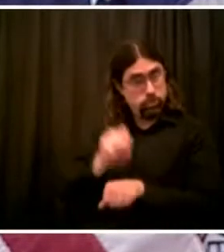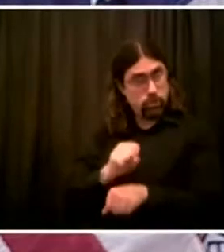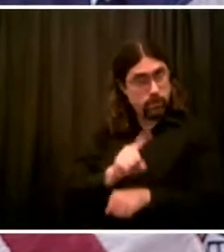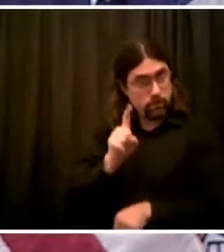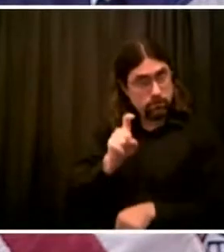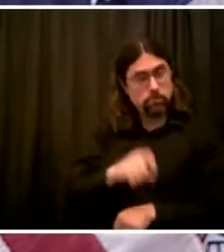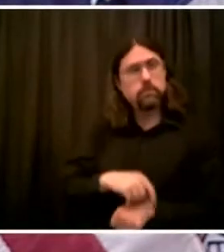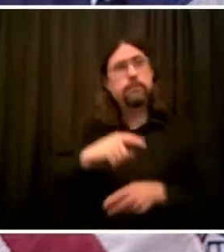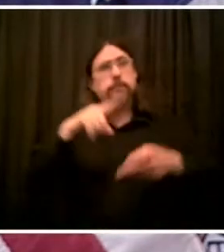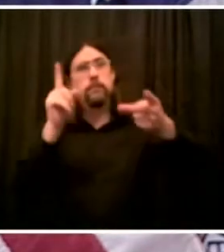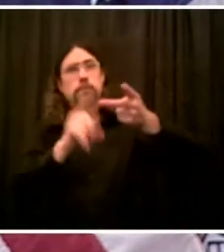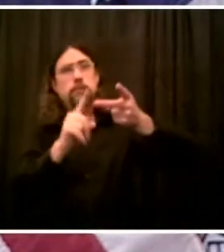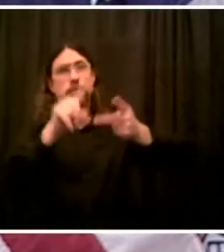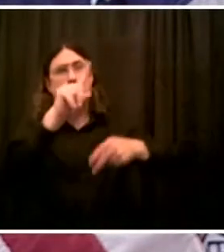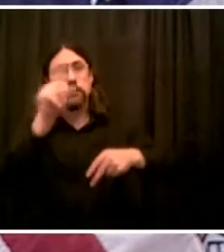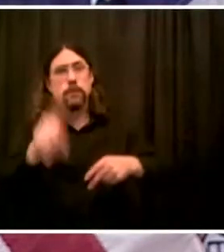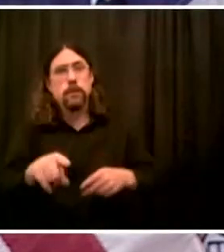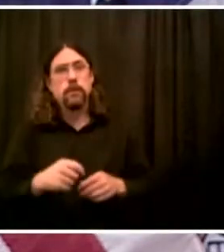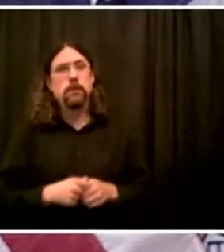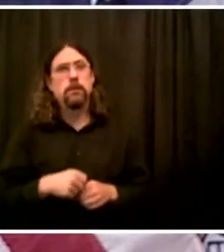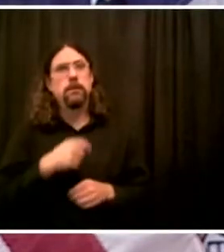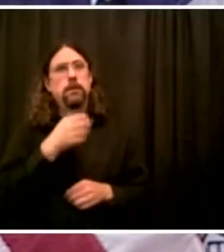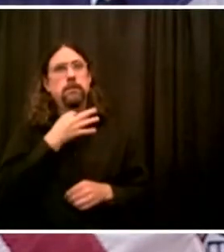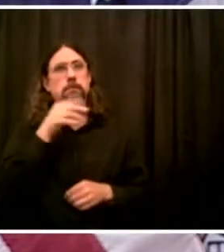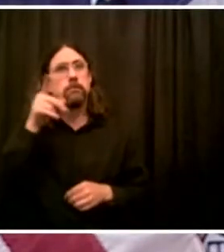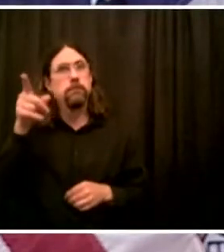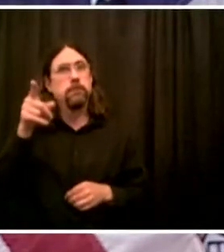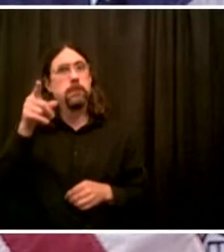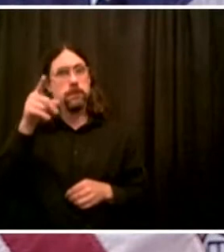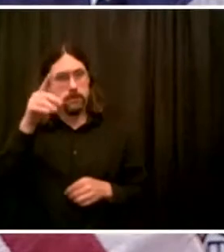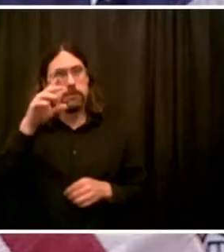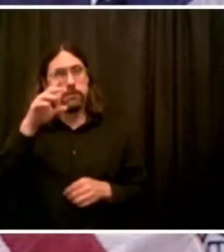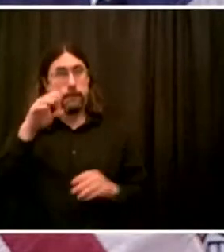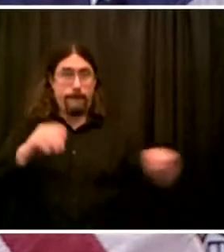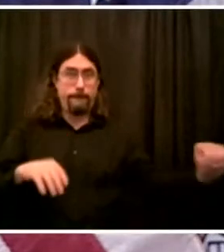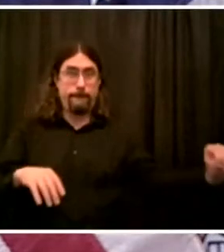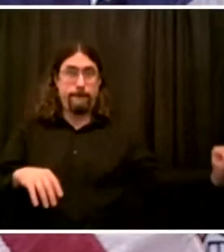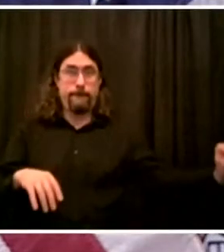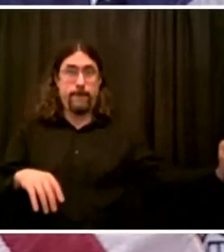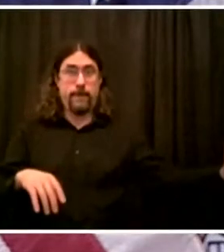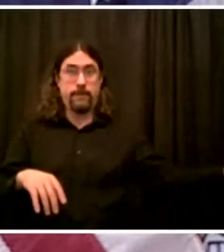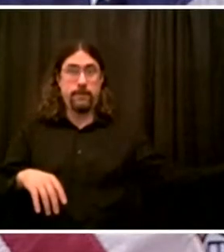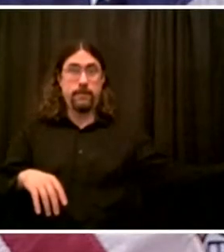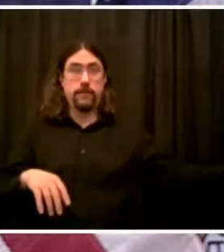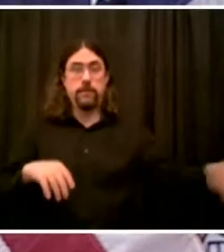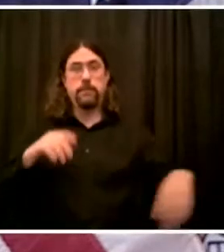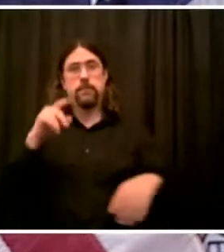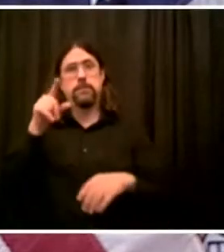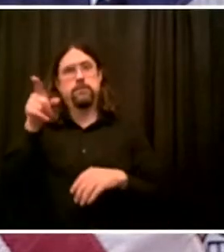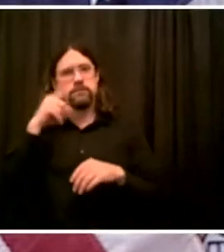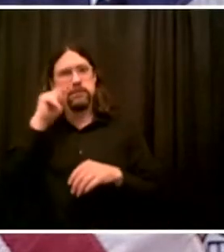cuts, but council members have ID'd closer to $50 million given the lack of scheduled summer activities and lack of OT. Are you willing to ask